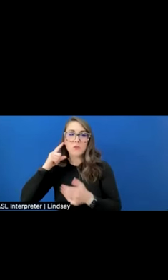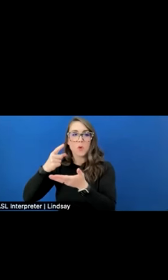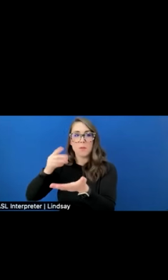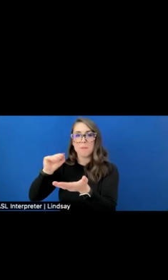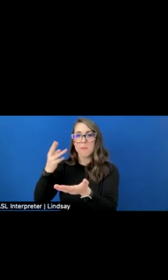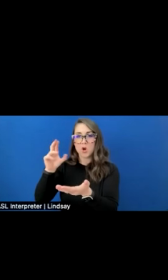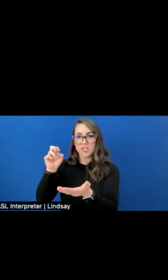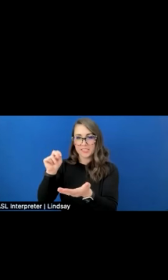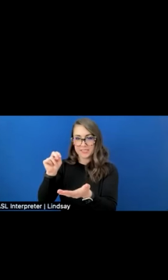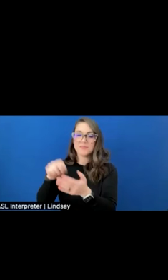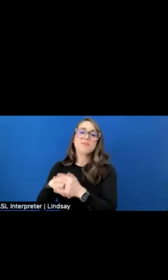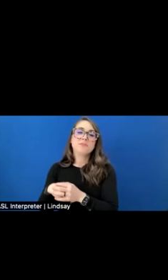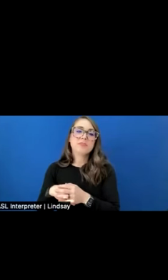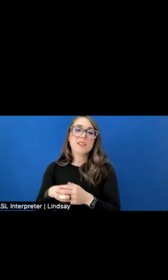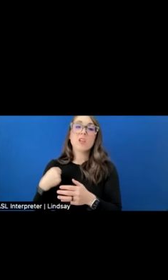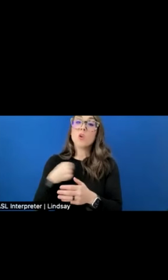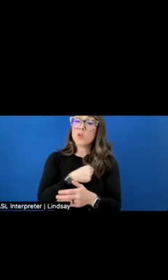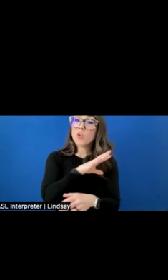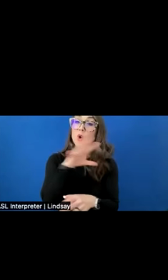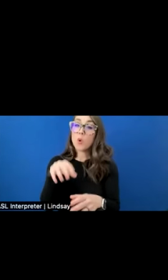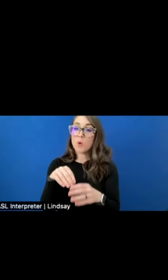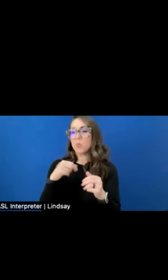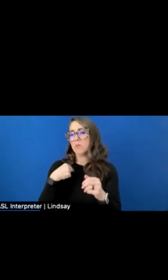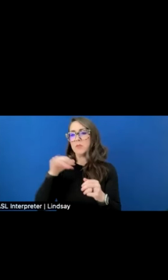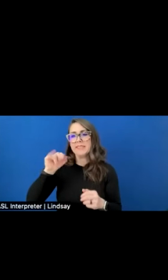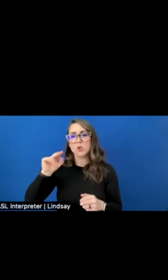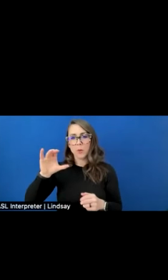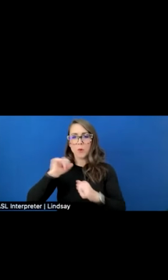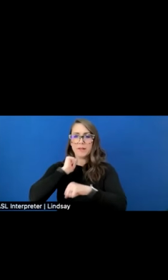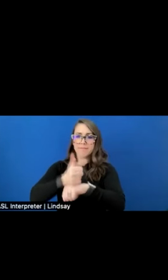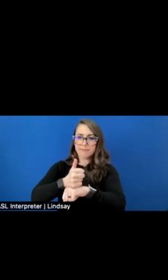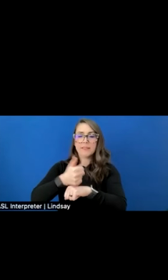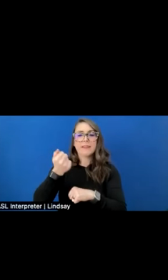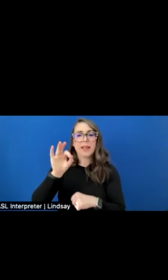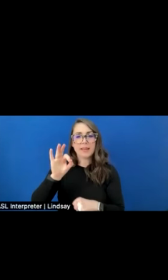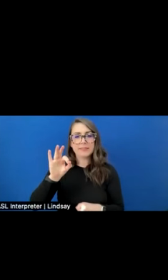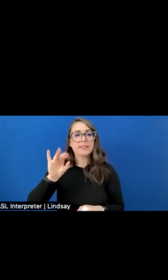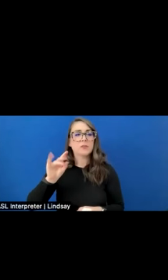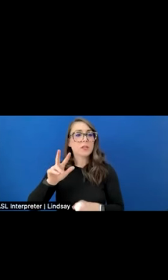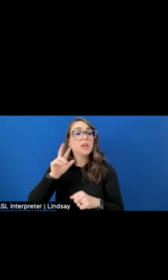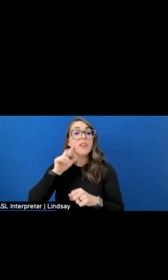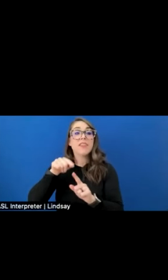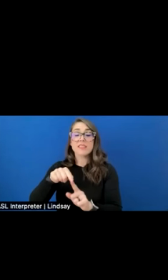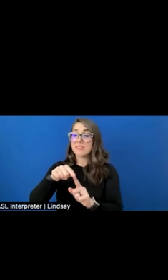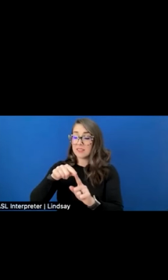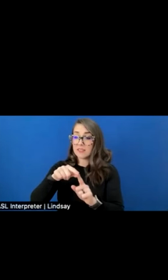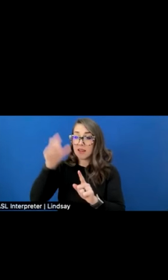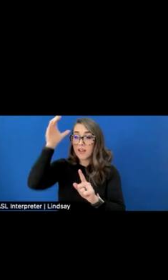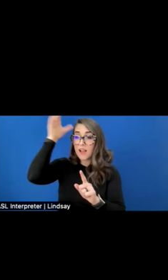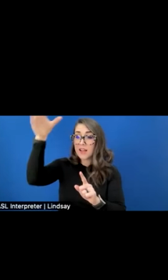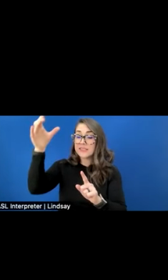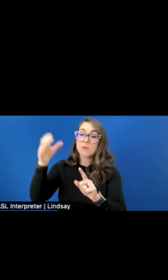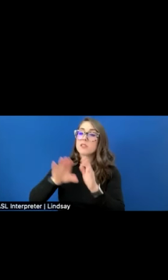was incorporated in 1983. The concept behind the program developed out of a series of small